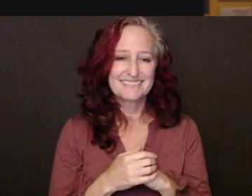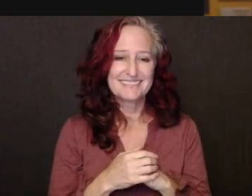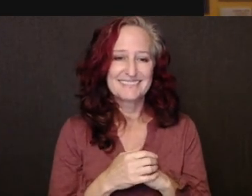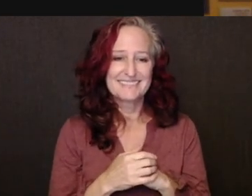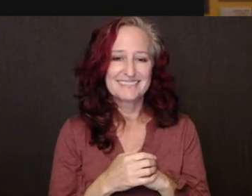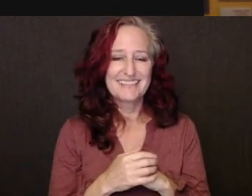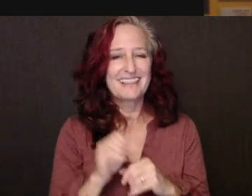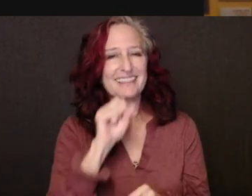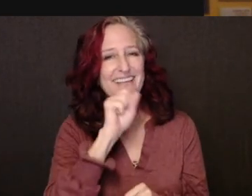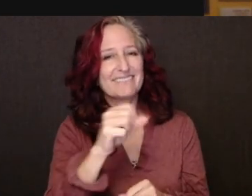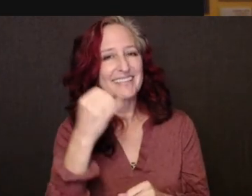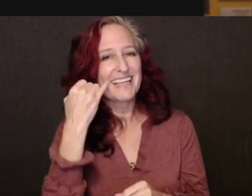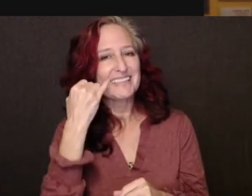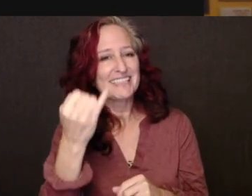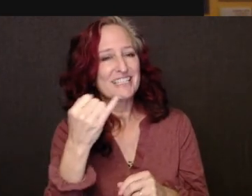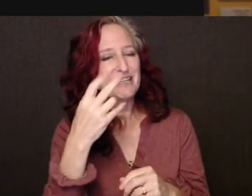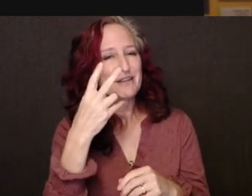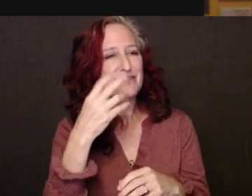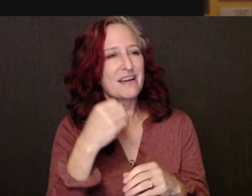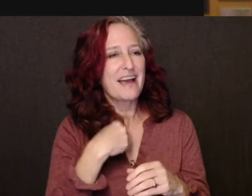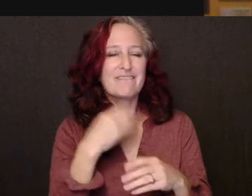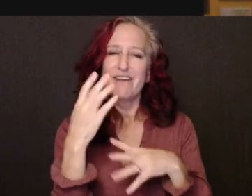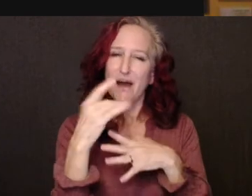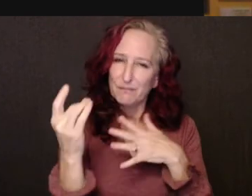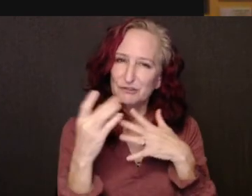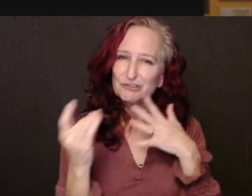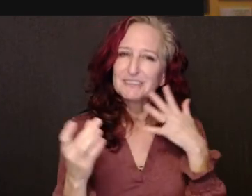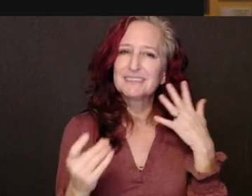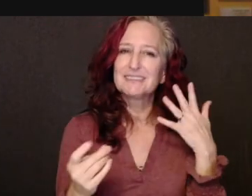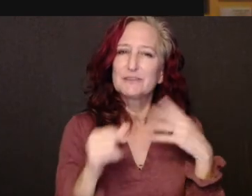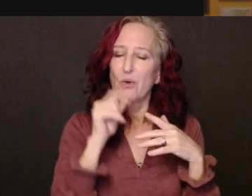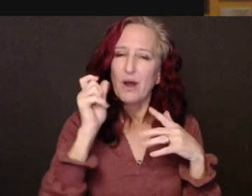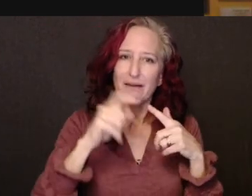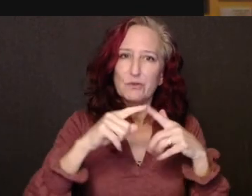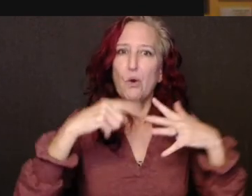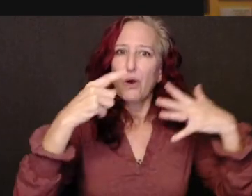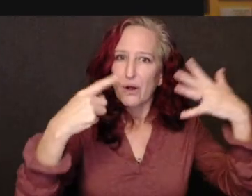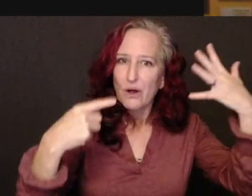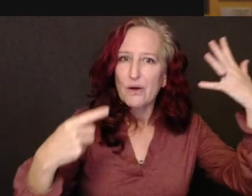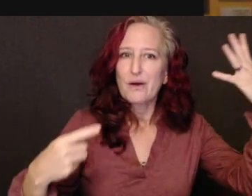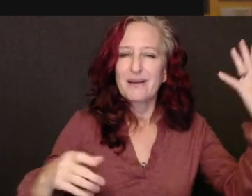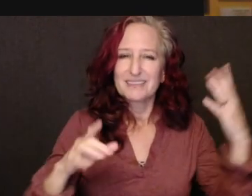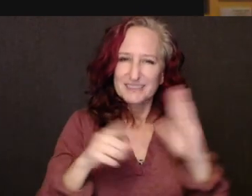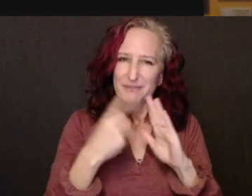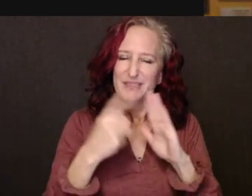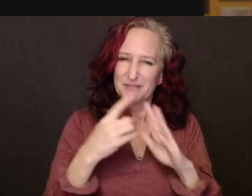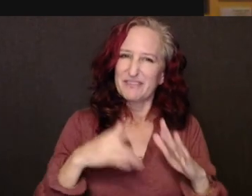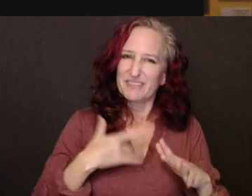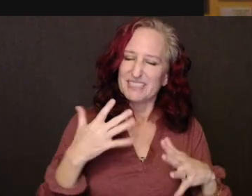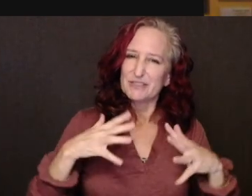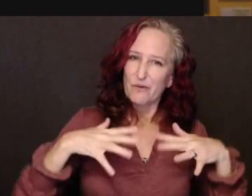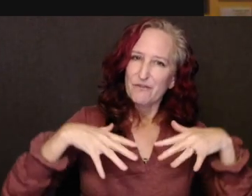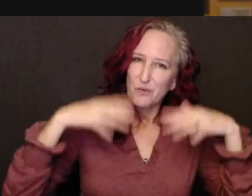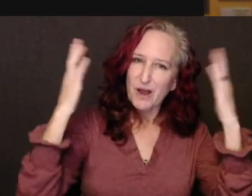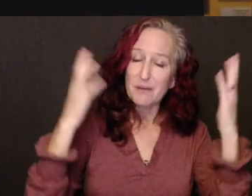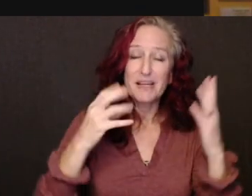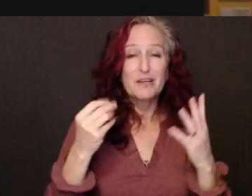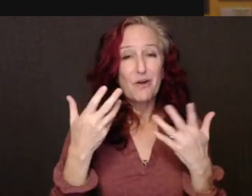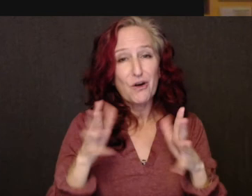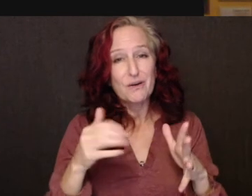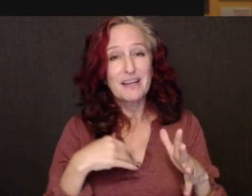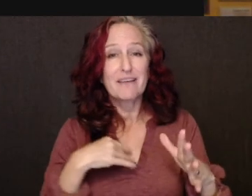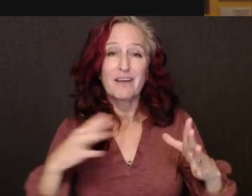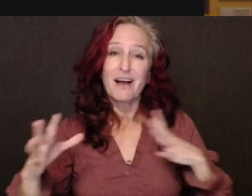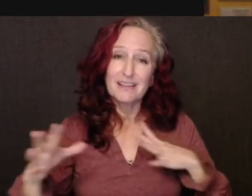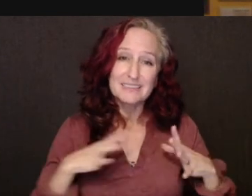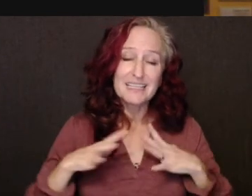masala kai cookies and frankly just eat those by themselves because they're just so darn good. So I like the idea